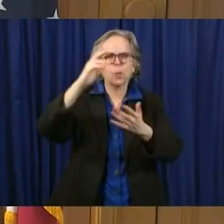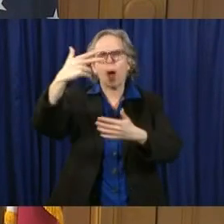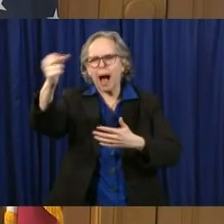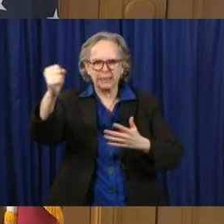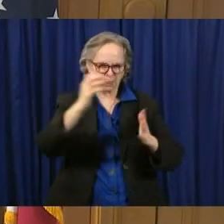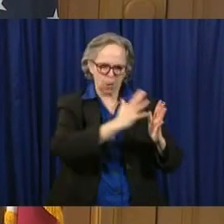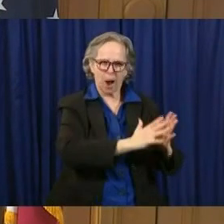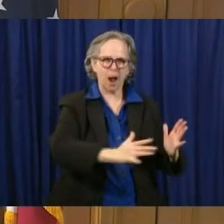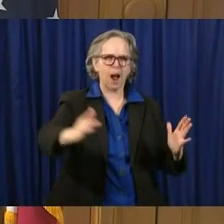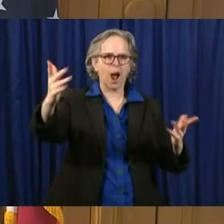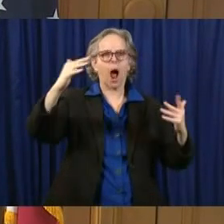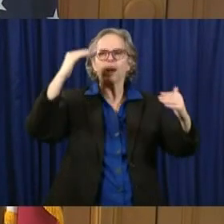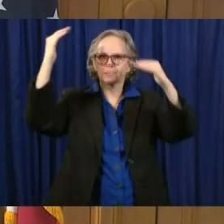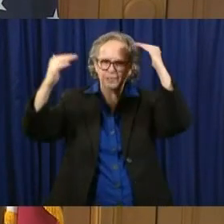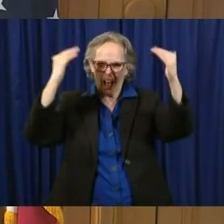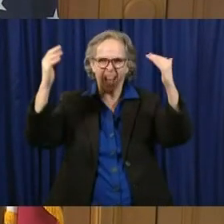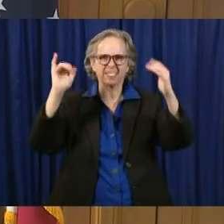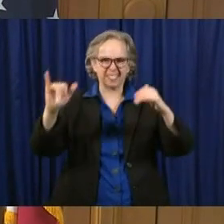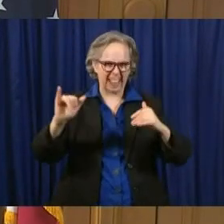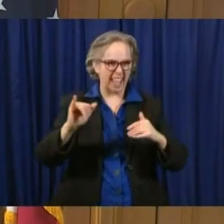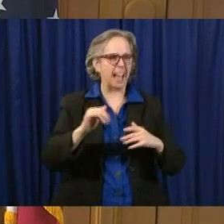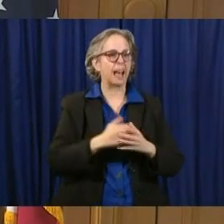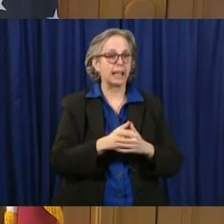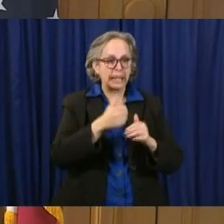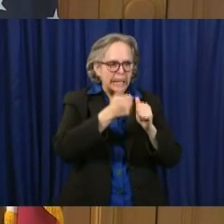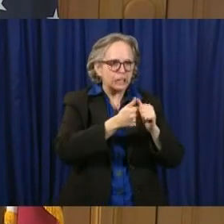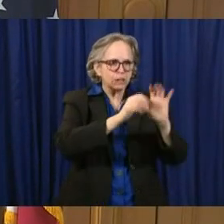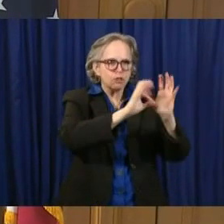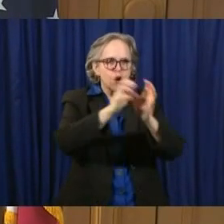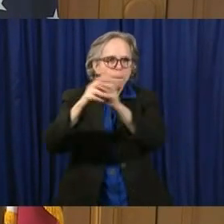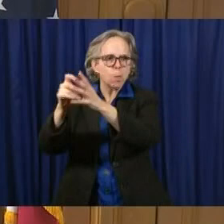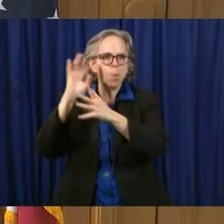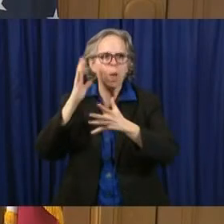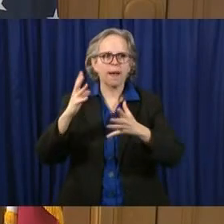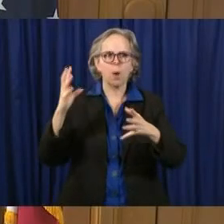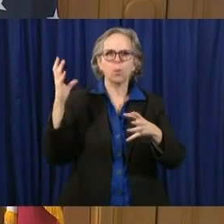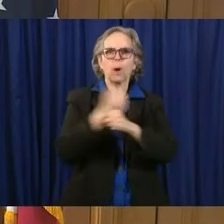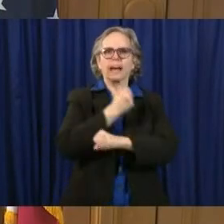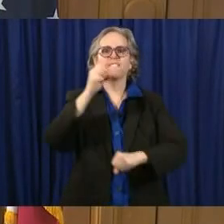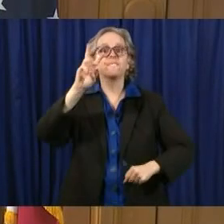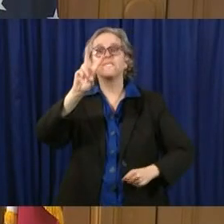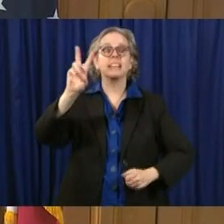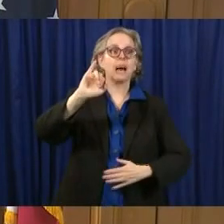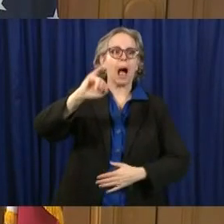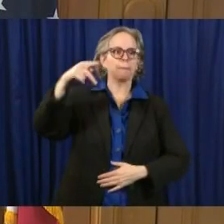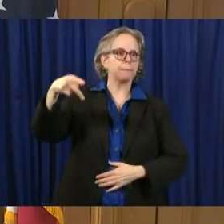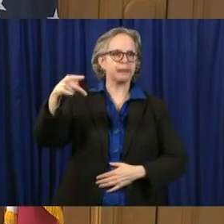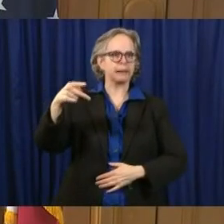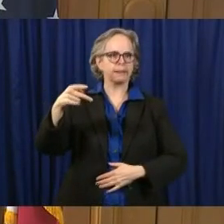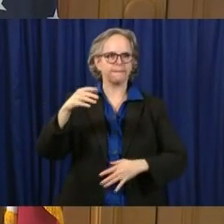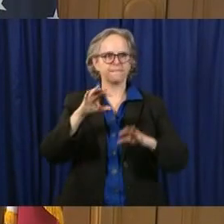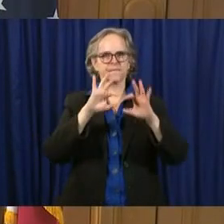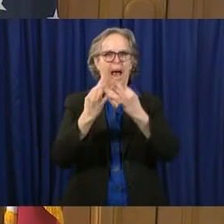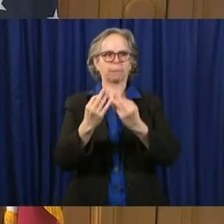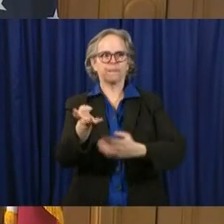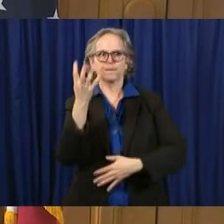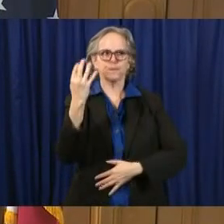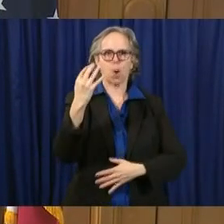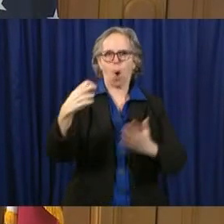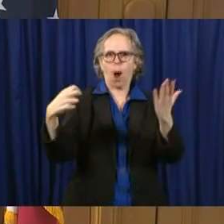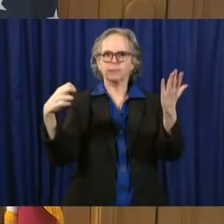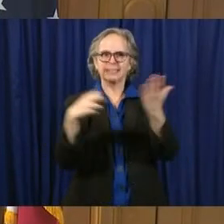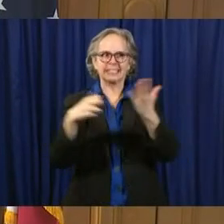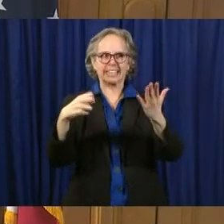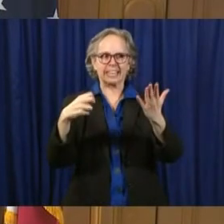/ adult. We'll each win a VIP family four-pack to attend the next Ohio State Fair, including